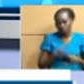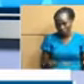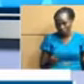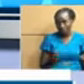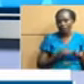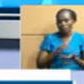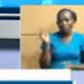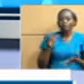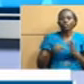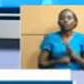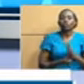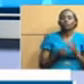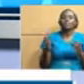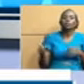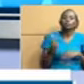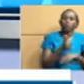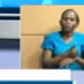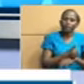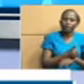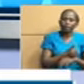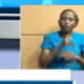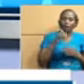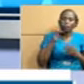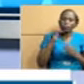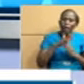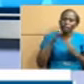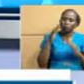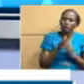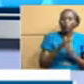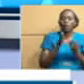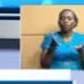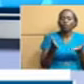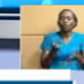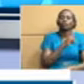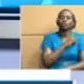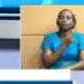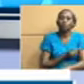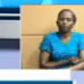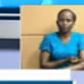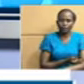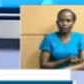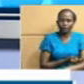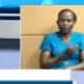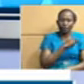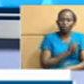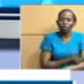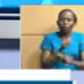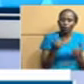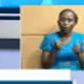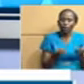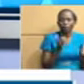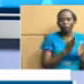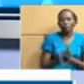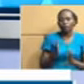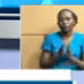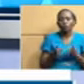overemphasize the issue of deploying maximum available resources in a properly planned manner, such